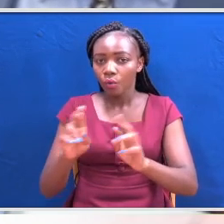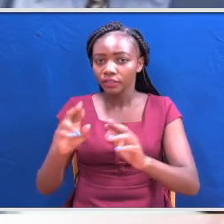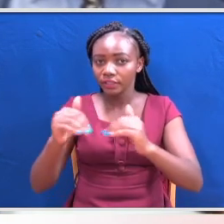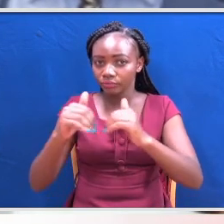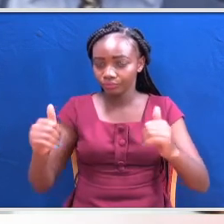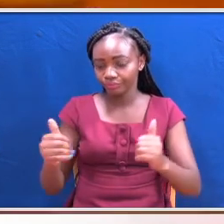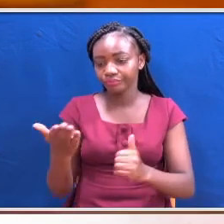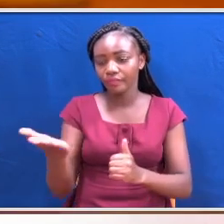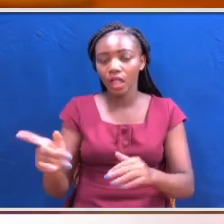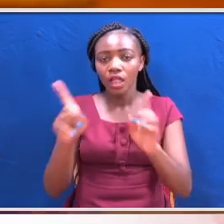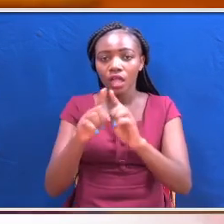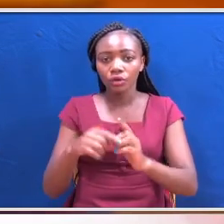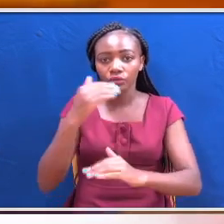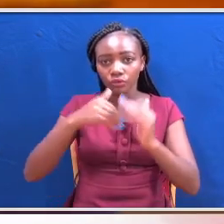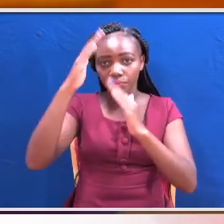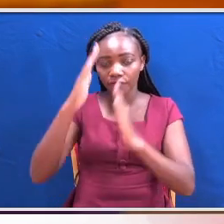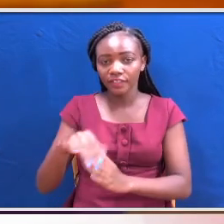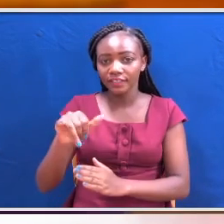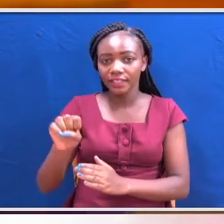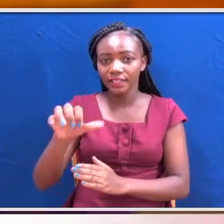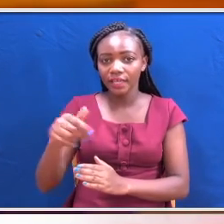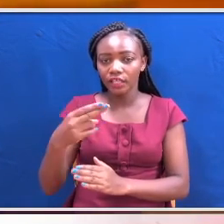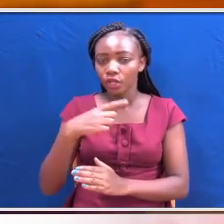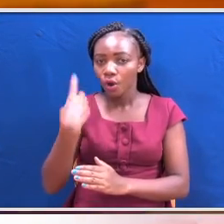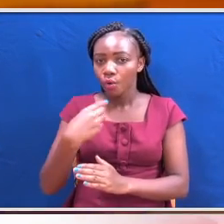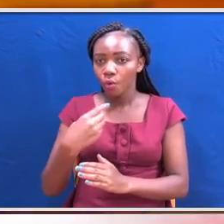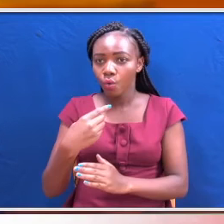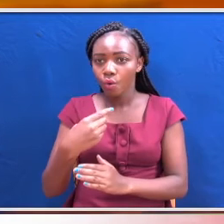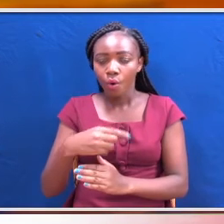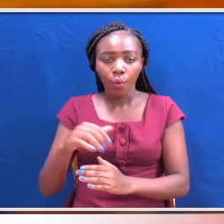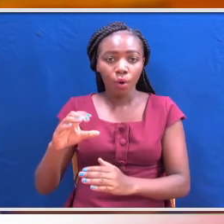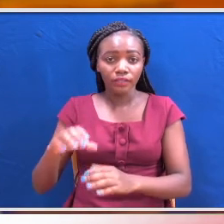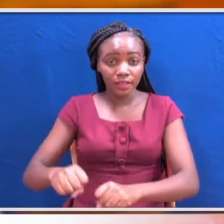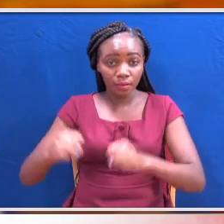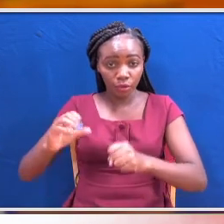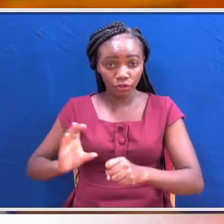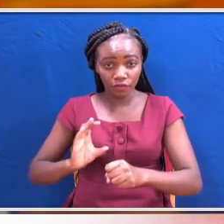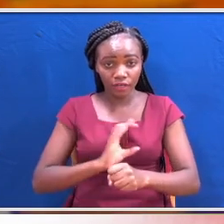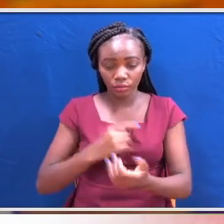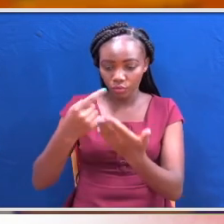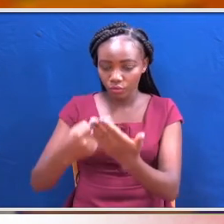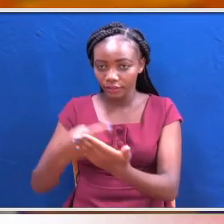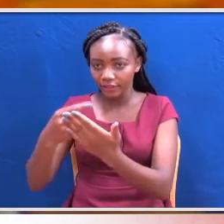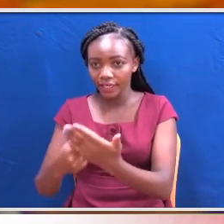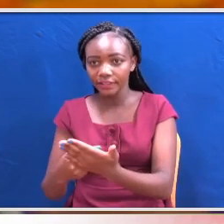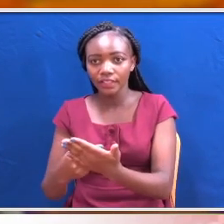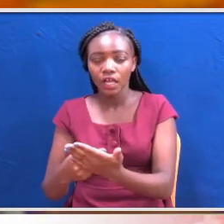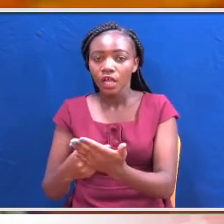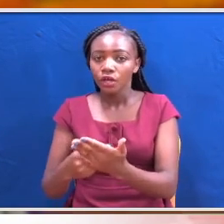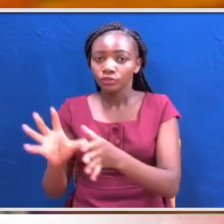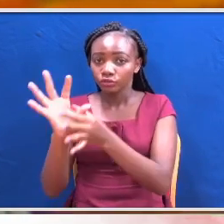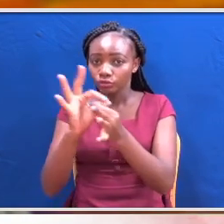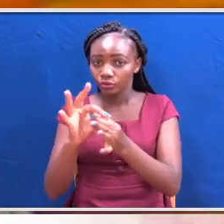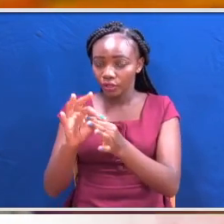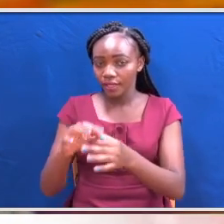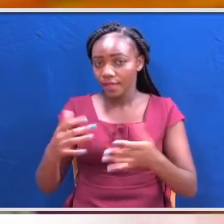middle. Professor Yash Palgai, who had been named the chairman of the commission, was negotiating to bring the Parallel People's Commission of